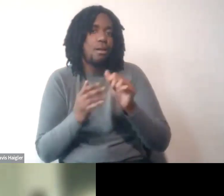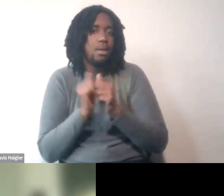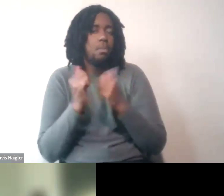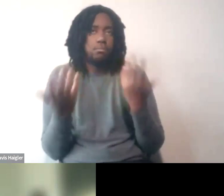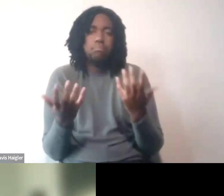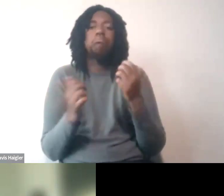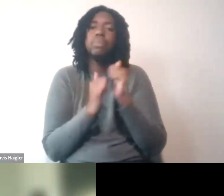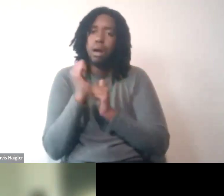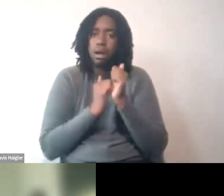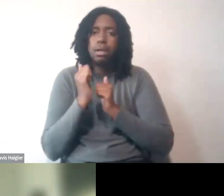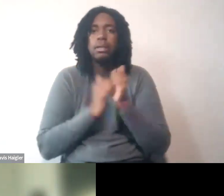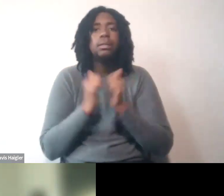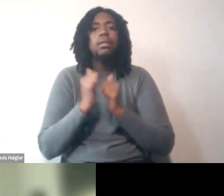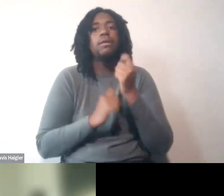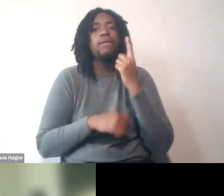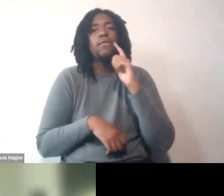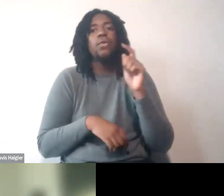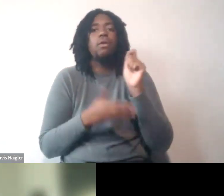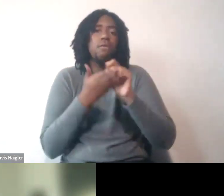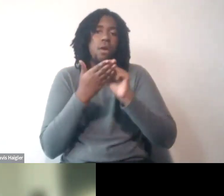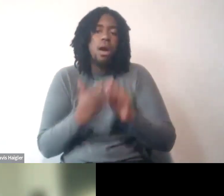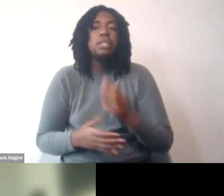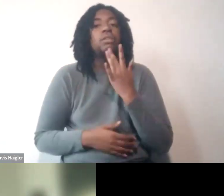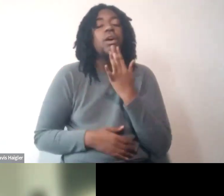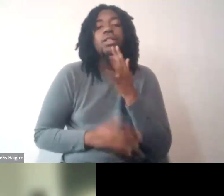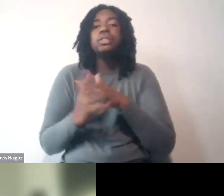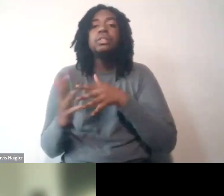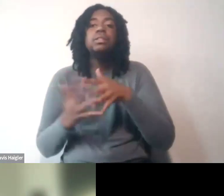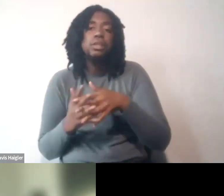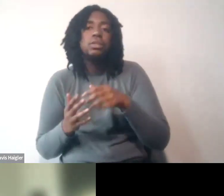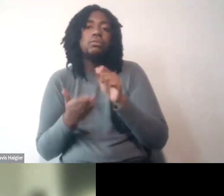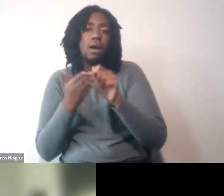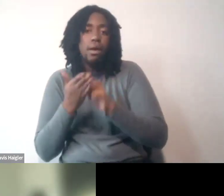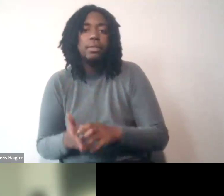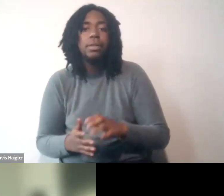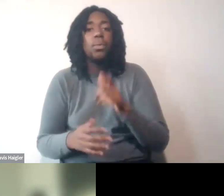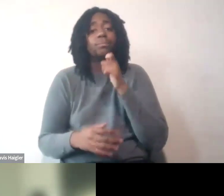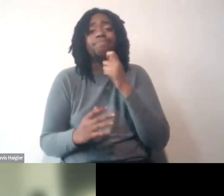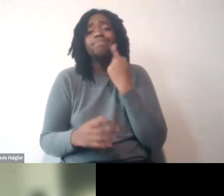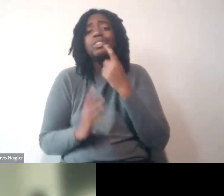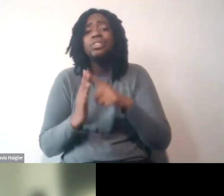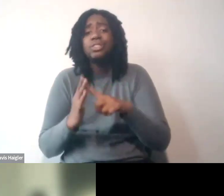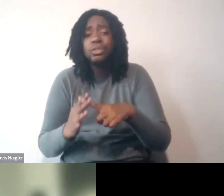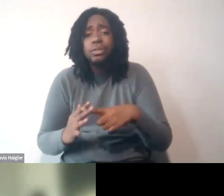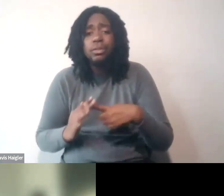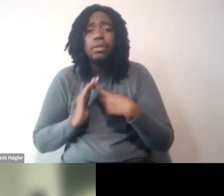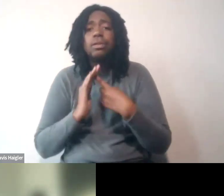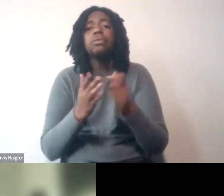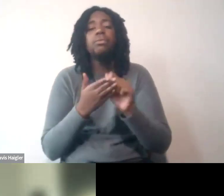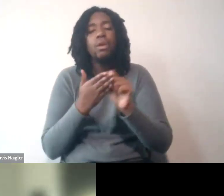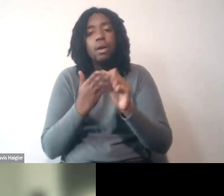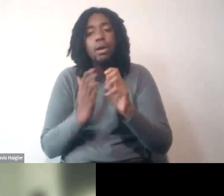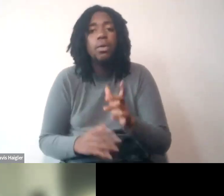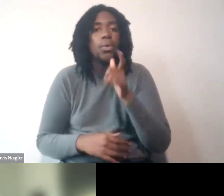contest. It's a contest for authors of color and Indigenous authors who are just getting their start as writers, who have